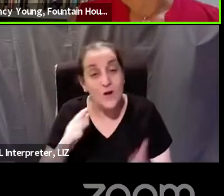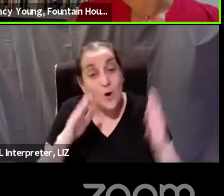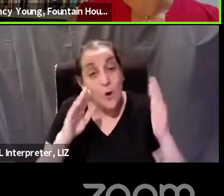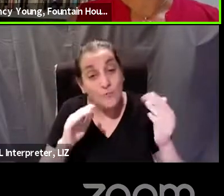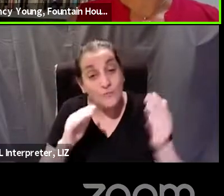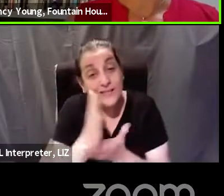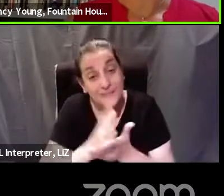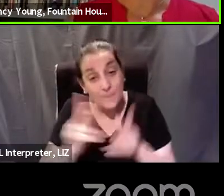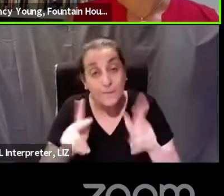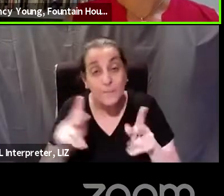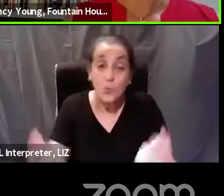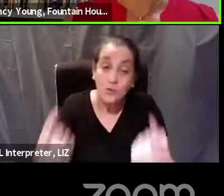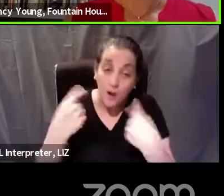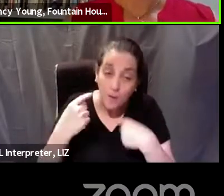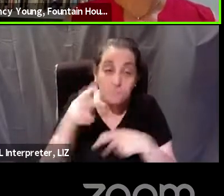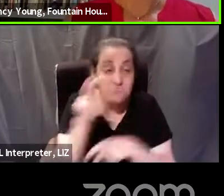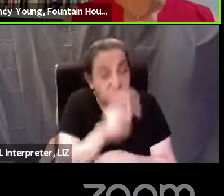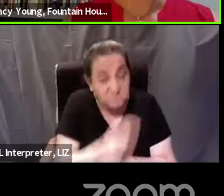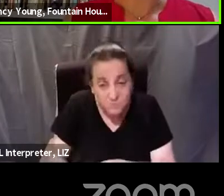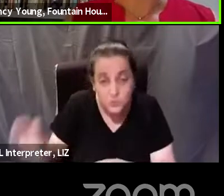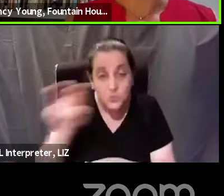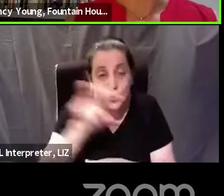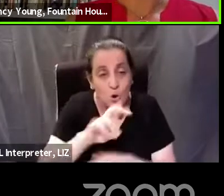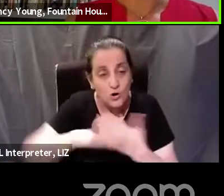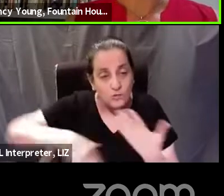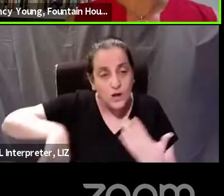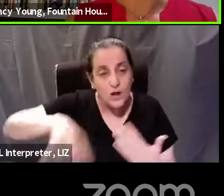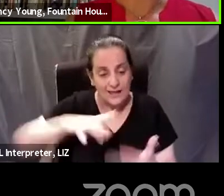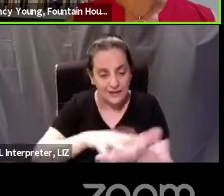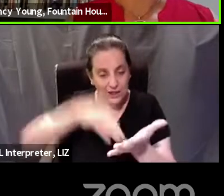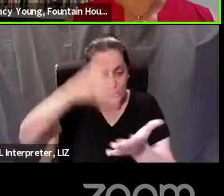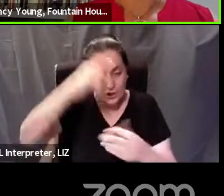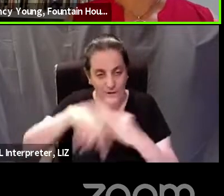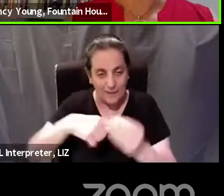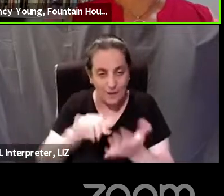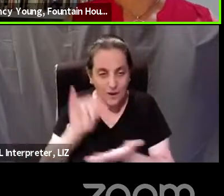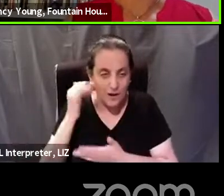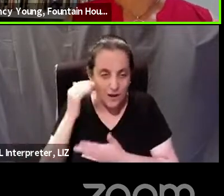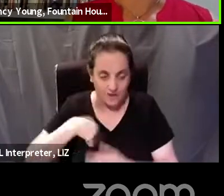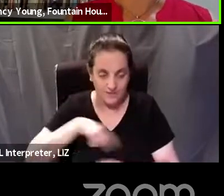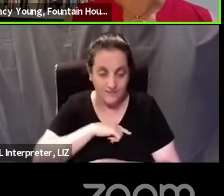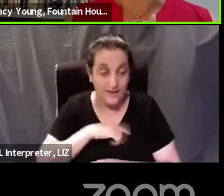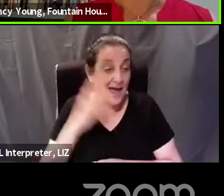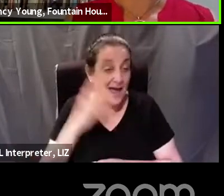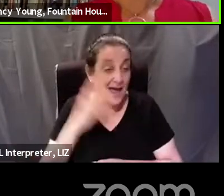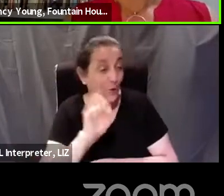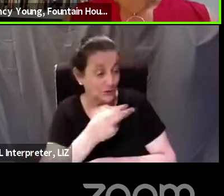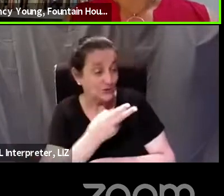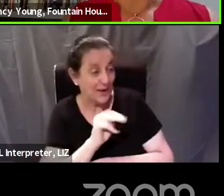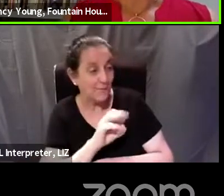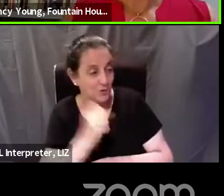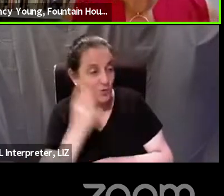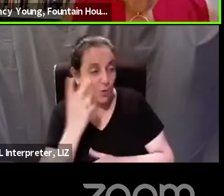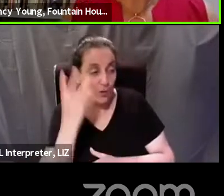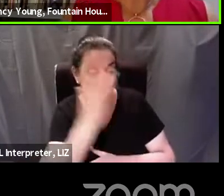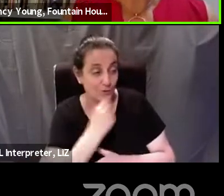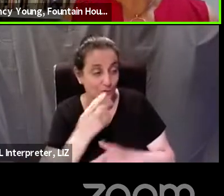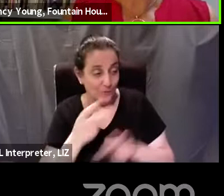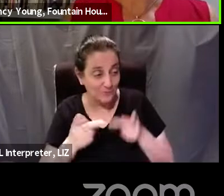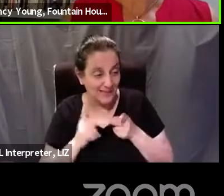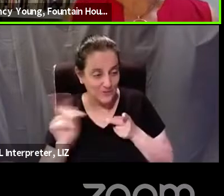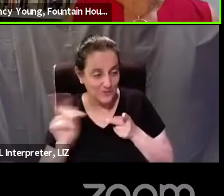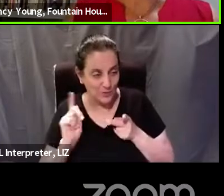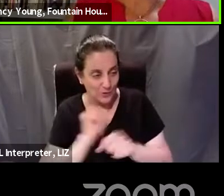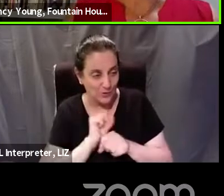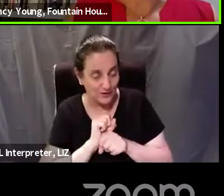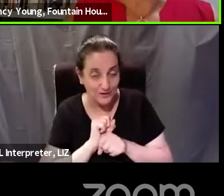will come and take a tour and learn what we're all about. I know Shams has been there and saw the beautiful space. And the reason I'm